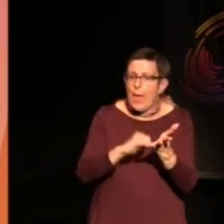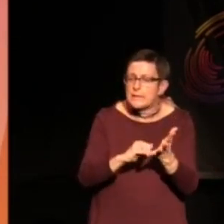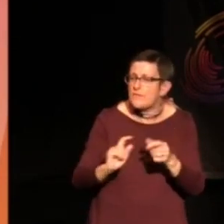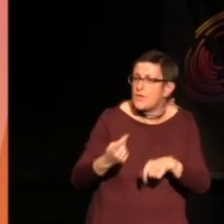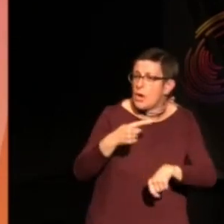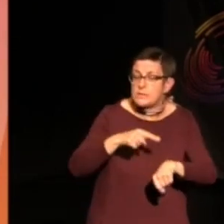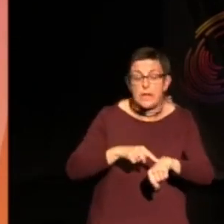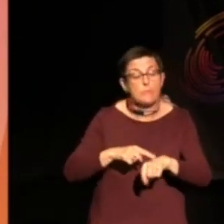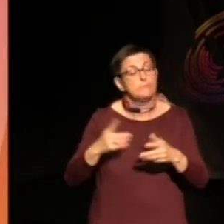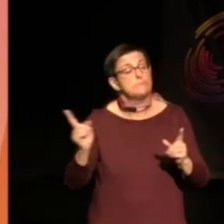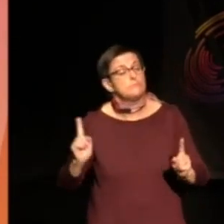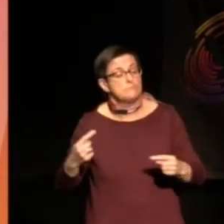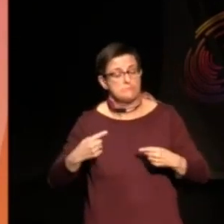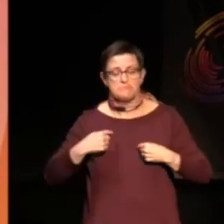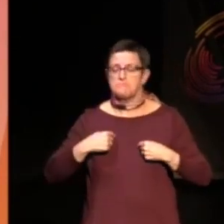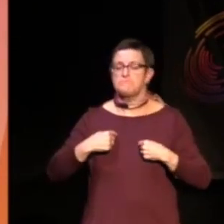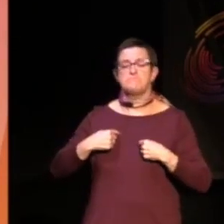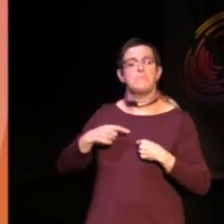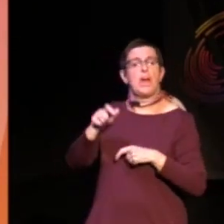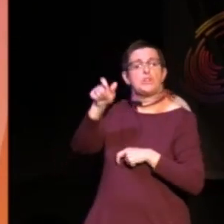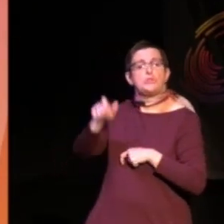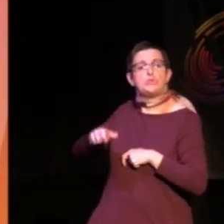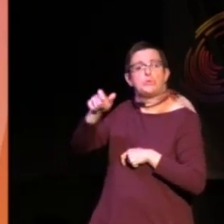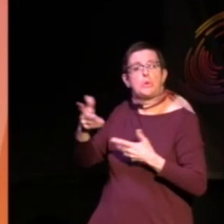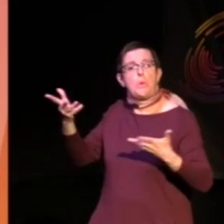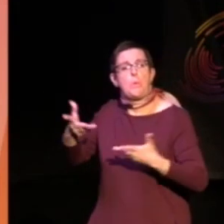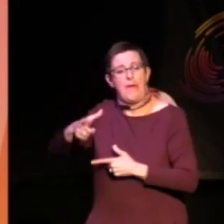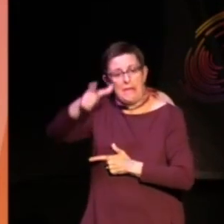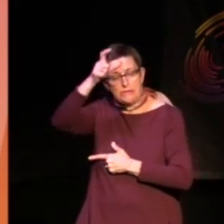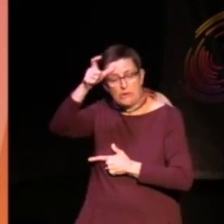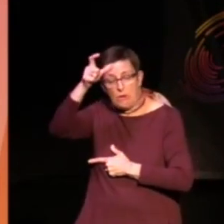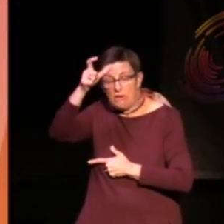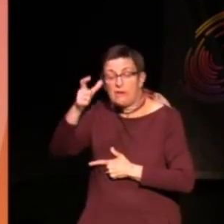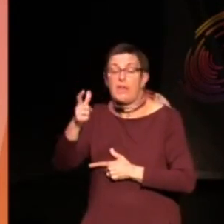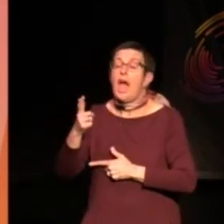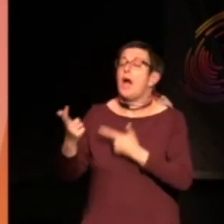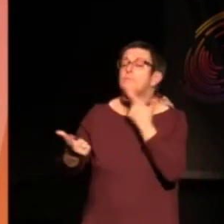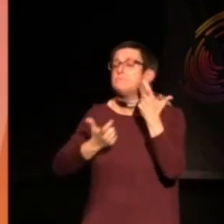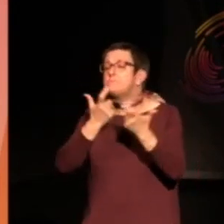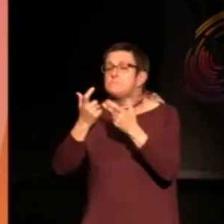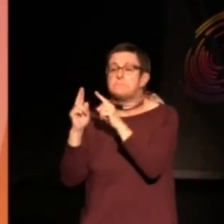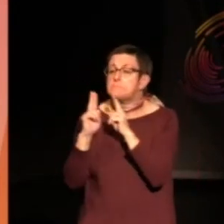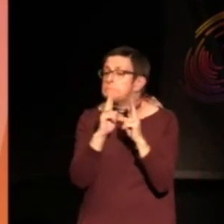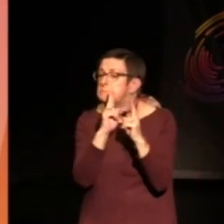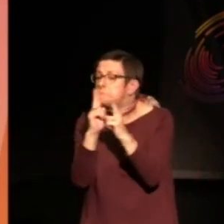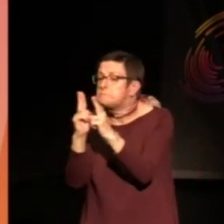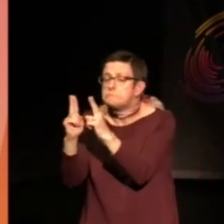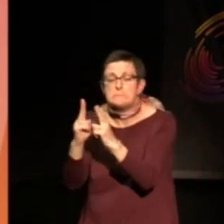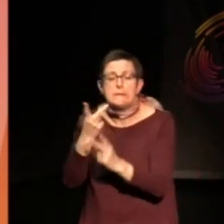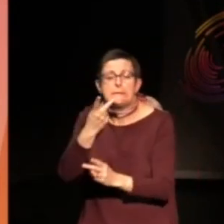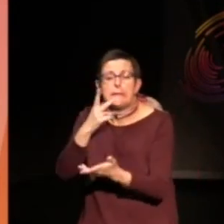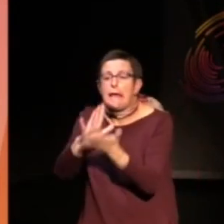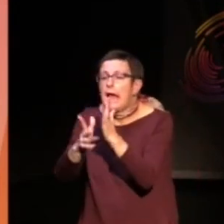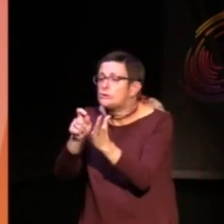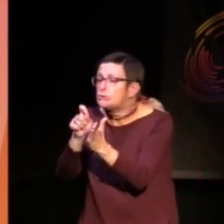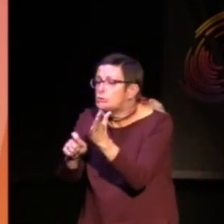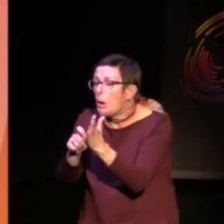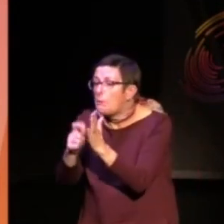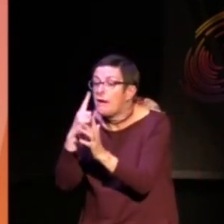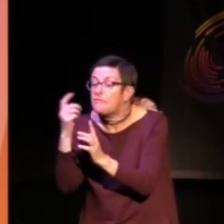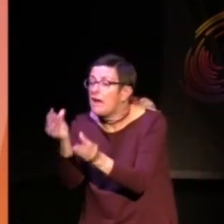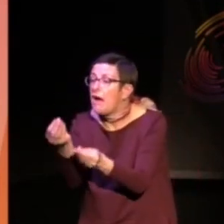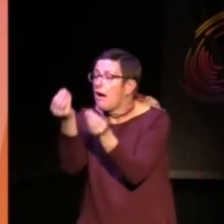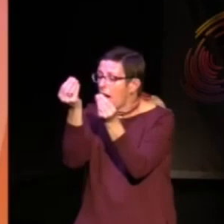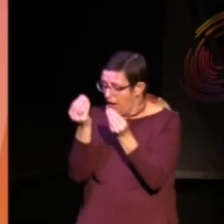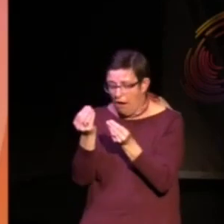Turkey. I found an old edition in an arcade of little second-hand shops that I visited often to buy